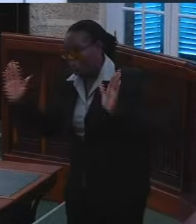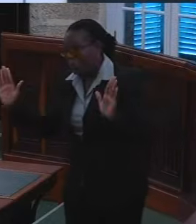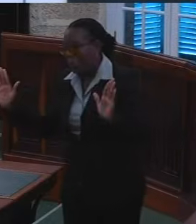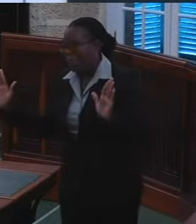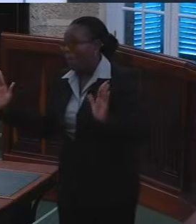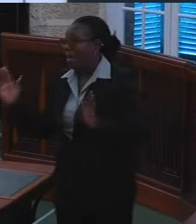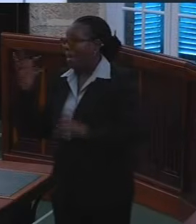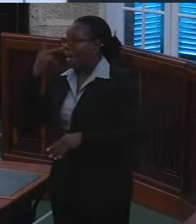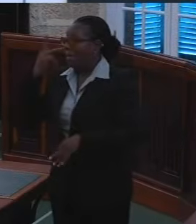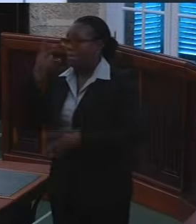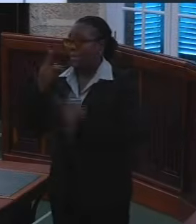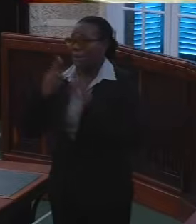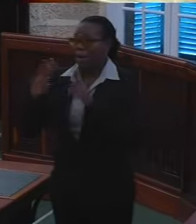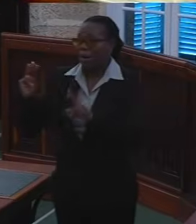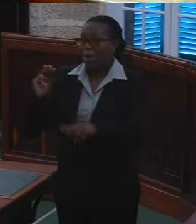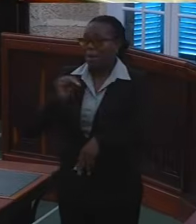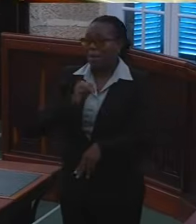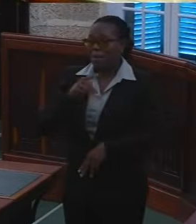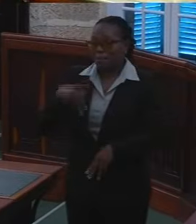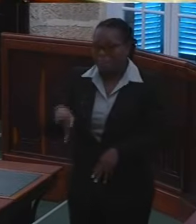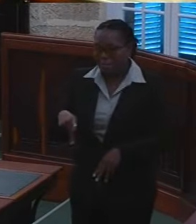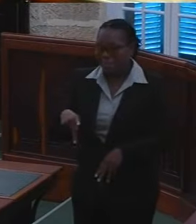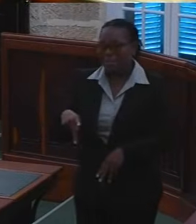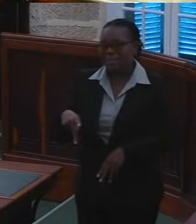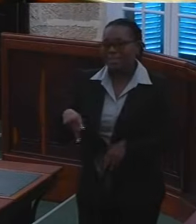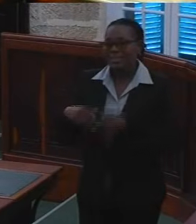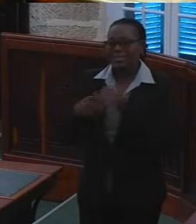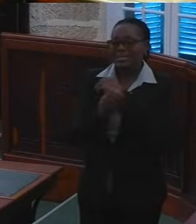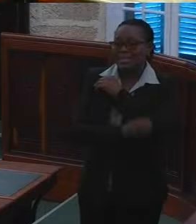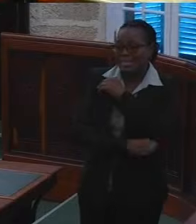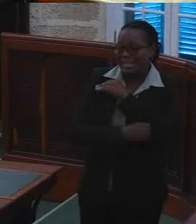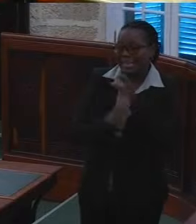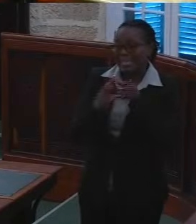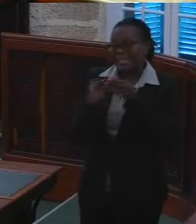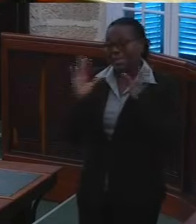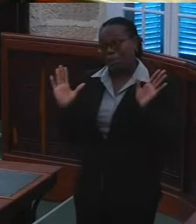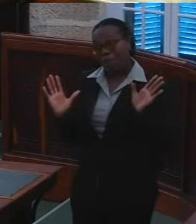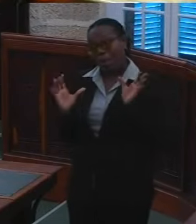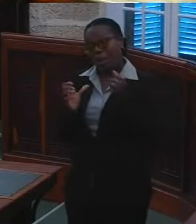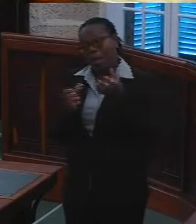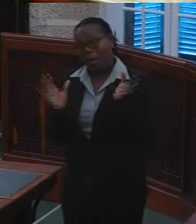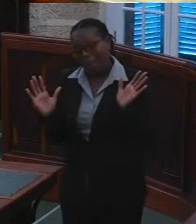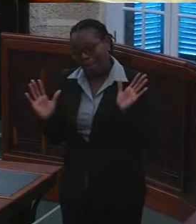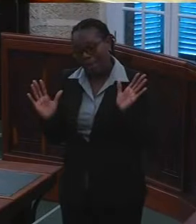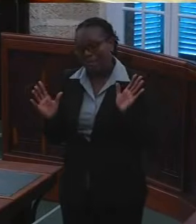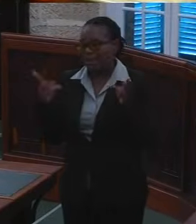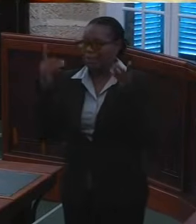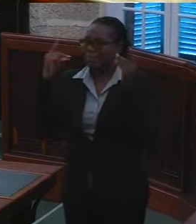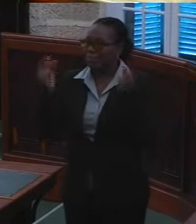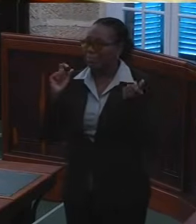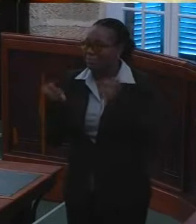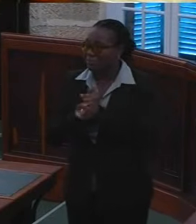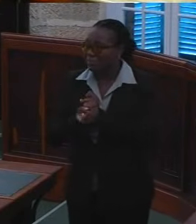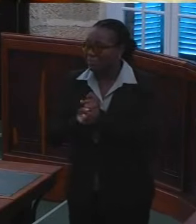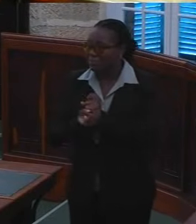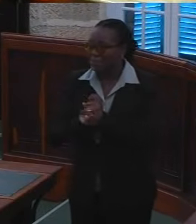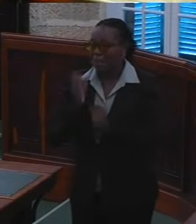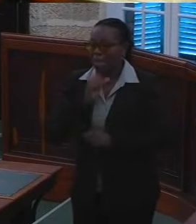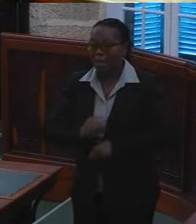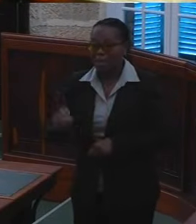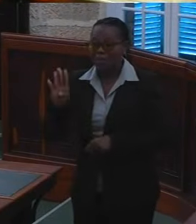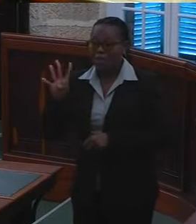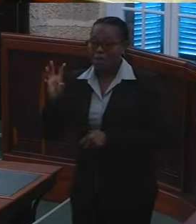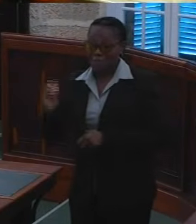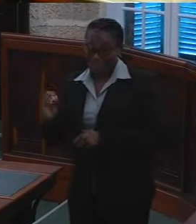The Honourable Member for St. Peter is telling me holding on to the desk. These things happen fast. On my 40th birthday, a good friend of mine